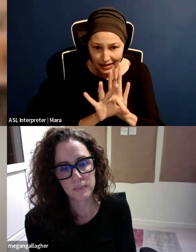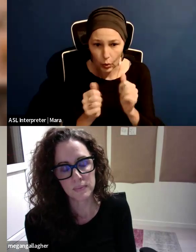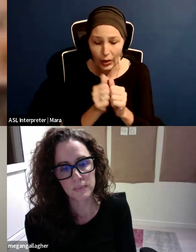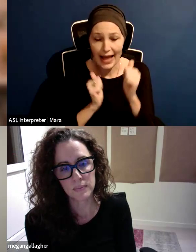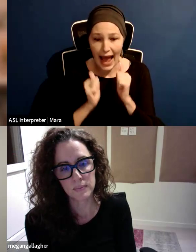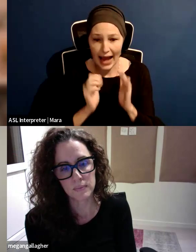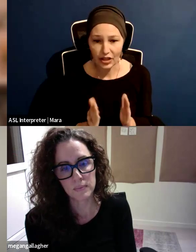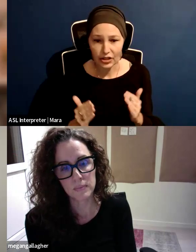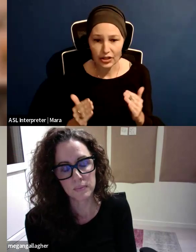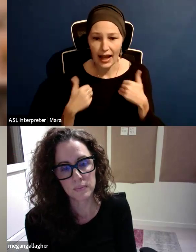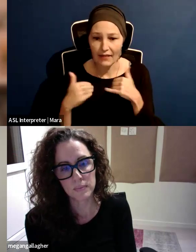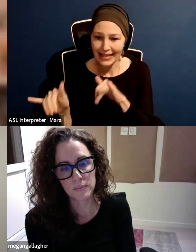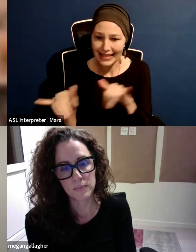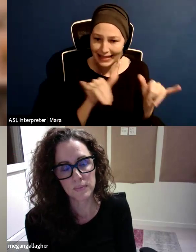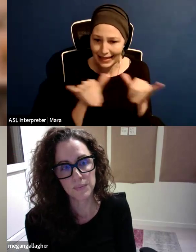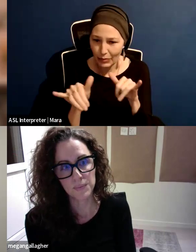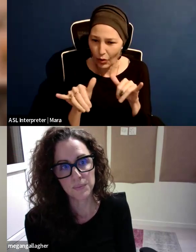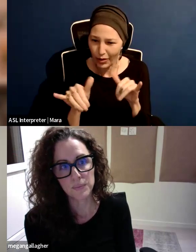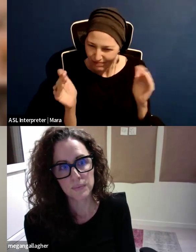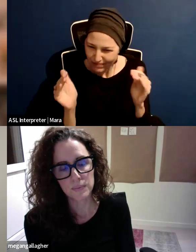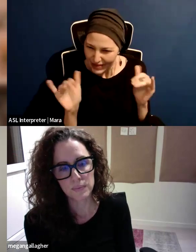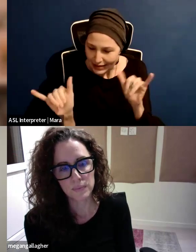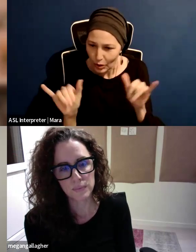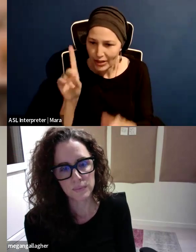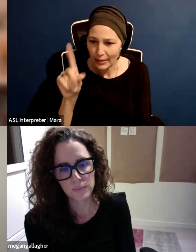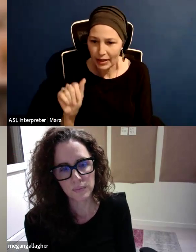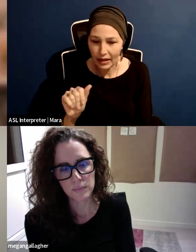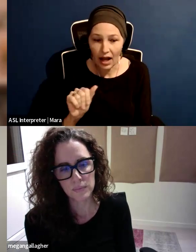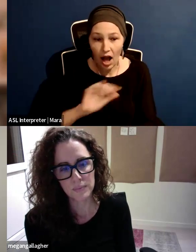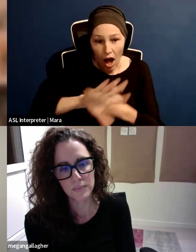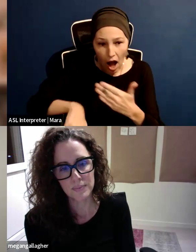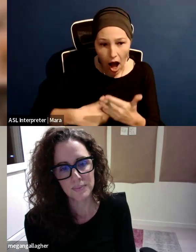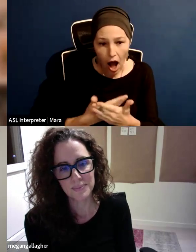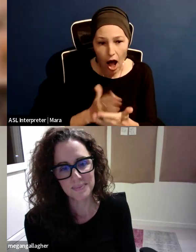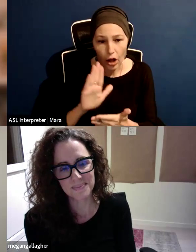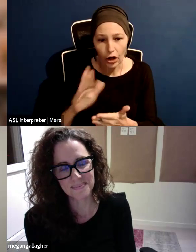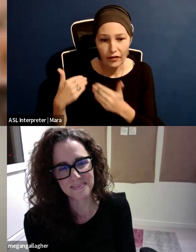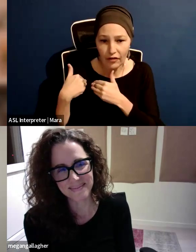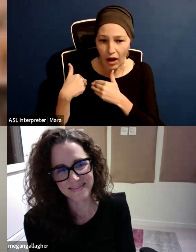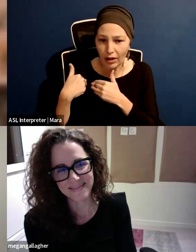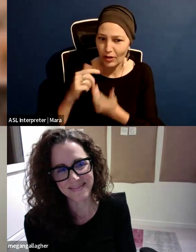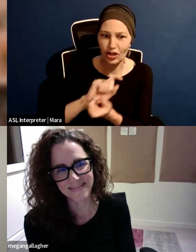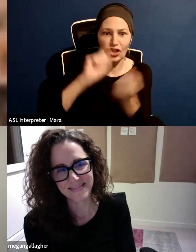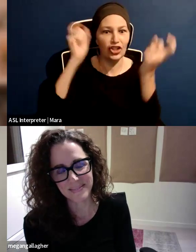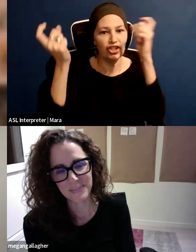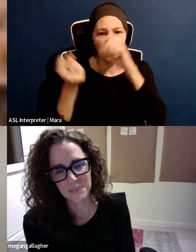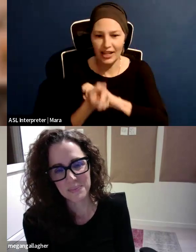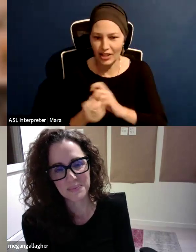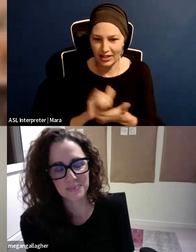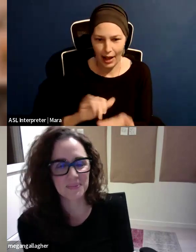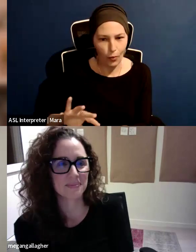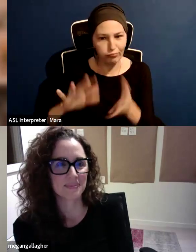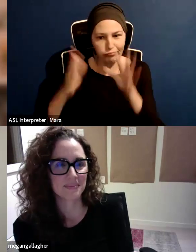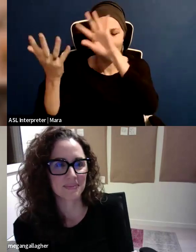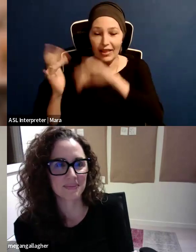same or similar disability. And All Her Fault turns that completely upside down, which is one of the reasons why